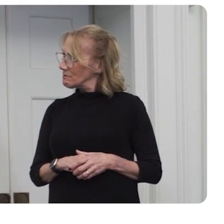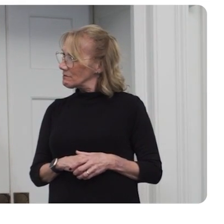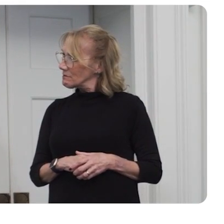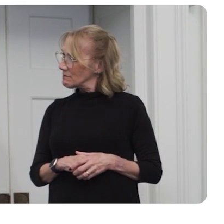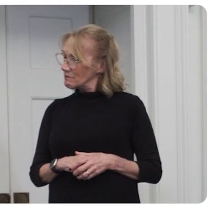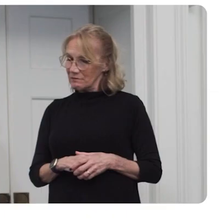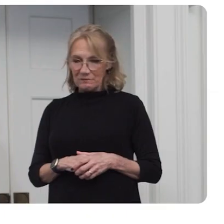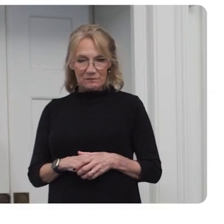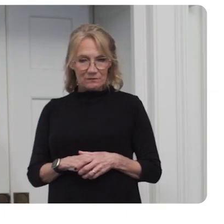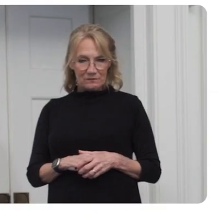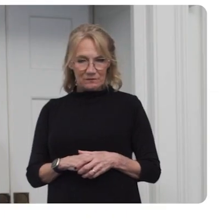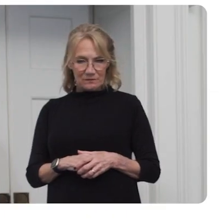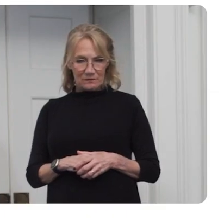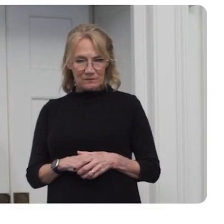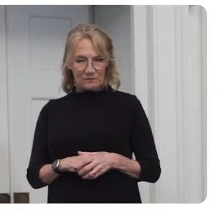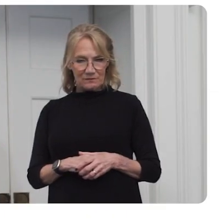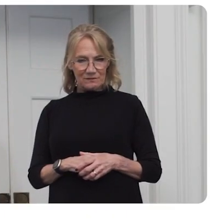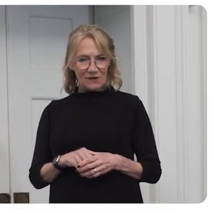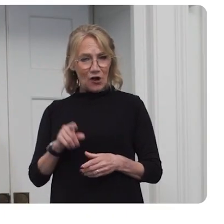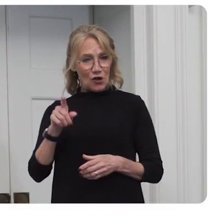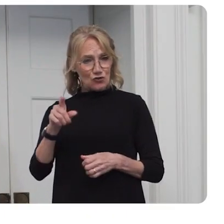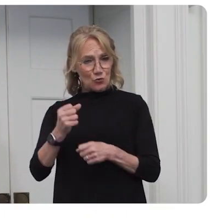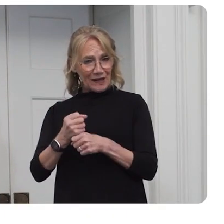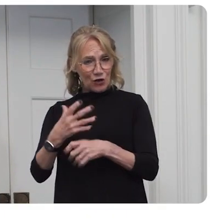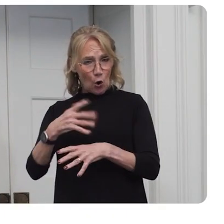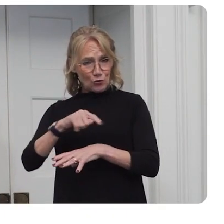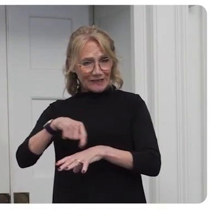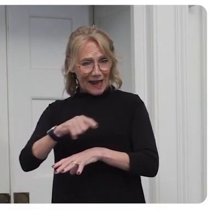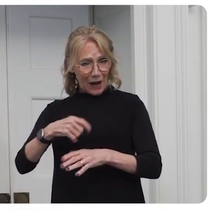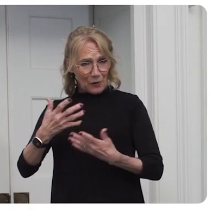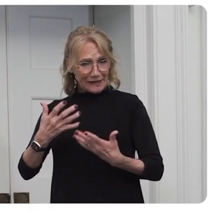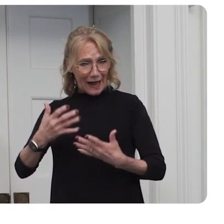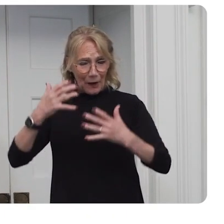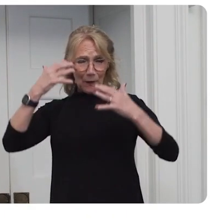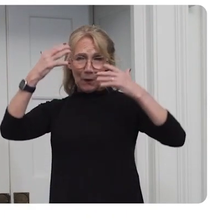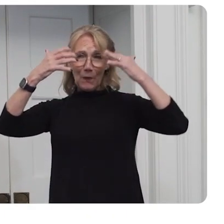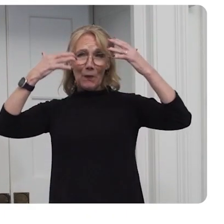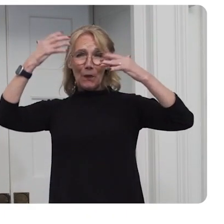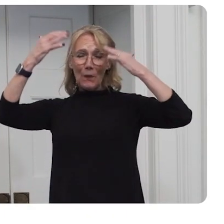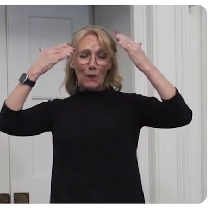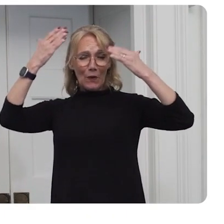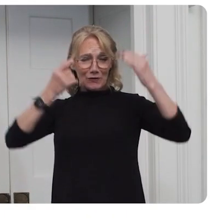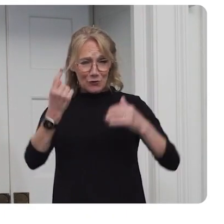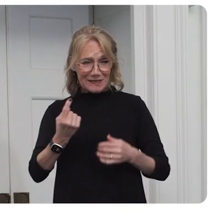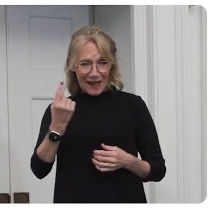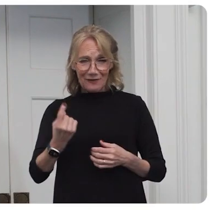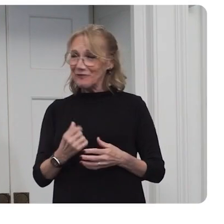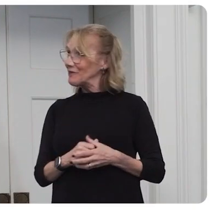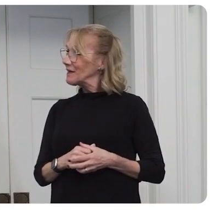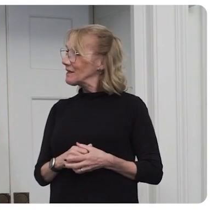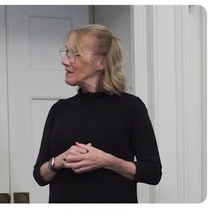Are you in golden hour now? I think, Grace. I think You've she's sort of... moved into golden hour. I think we all have, in